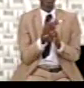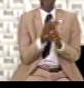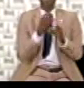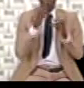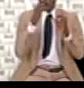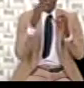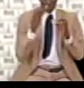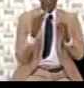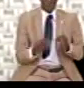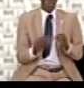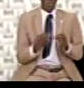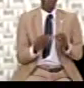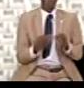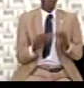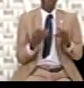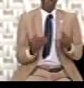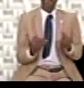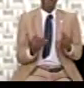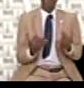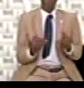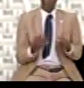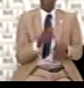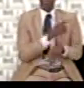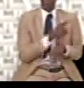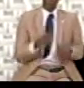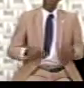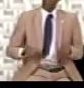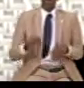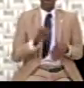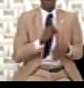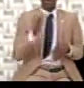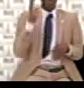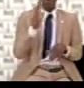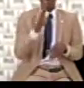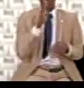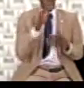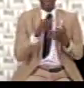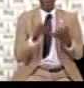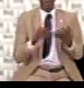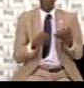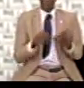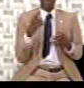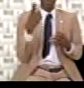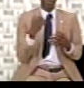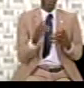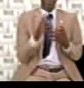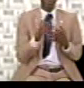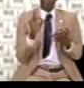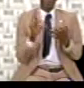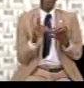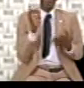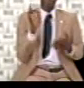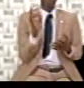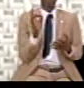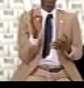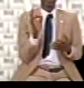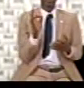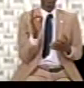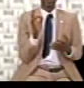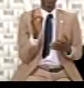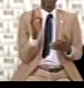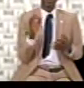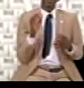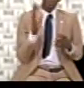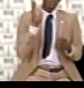mind. Lord, I will be among the choosing. I will be faithful unto you in